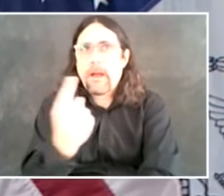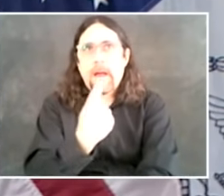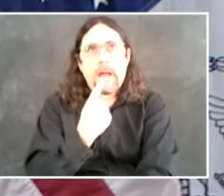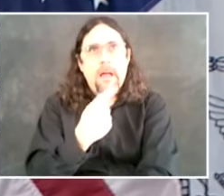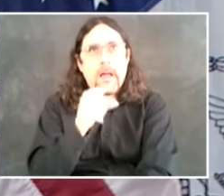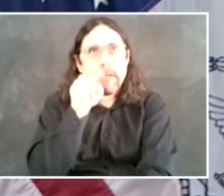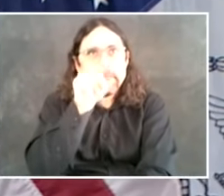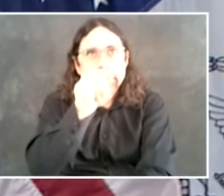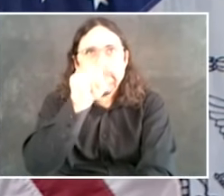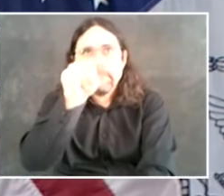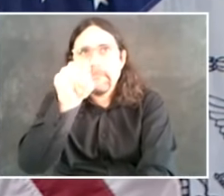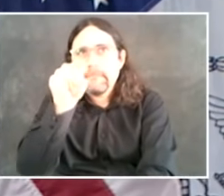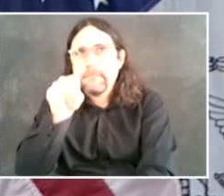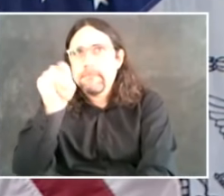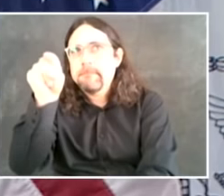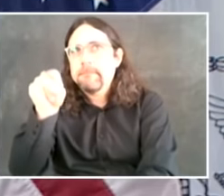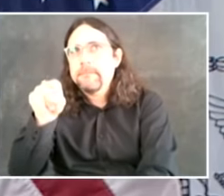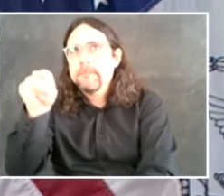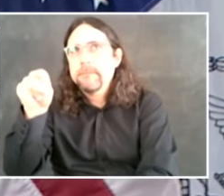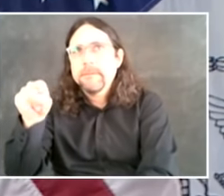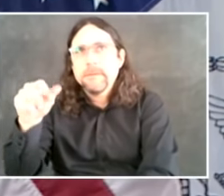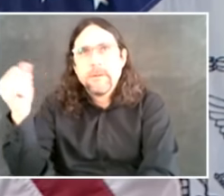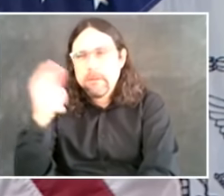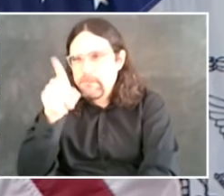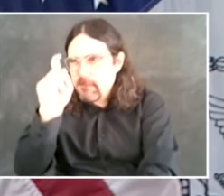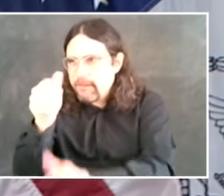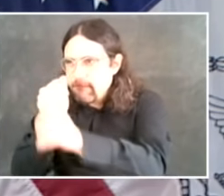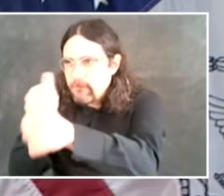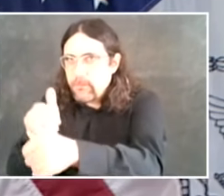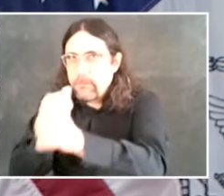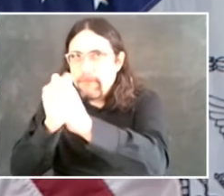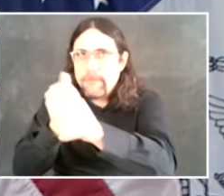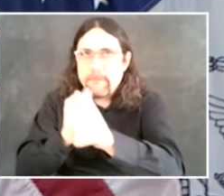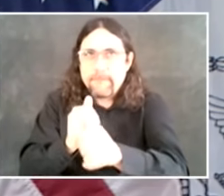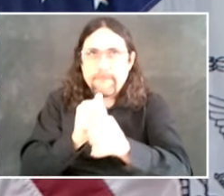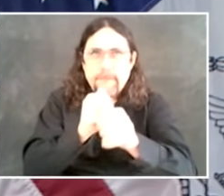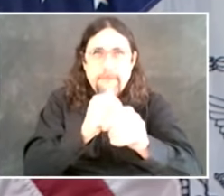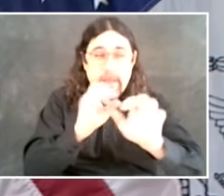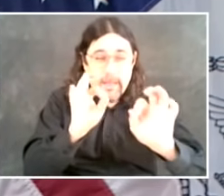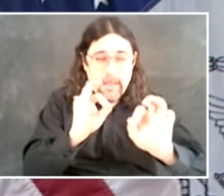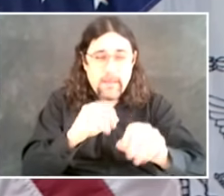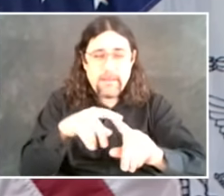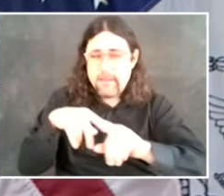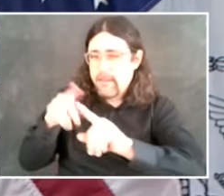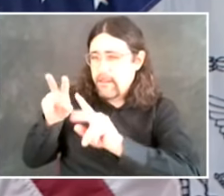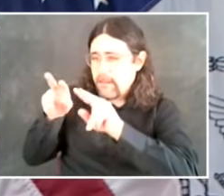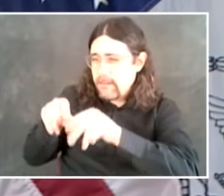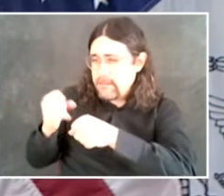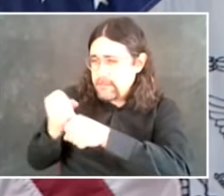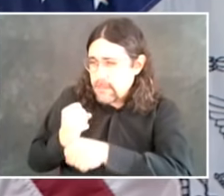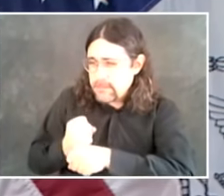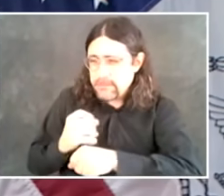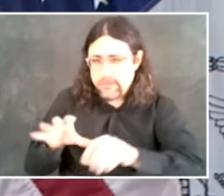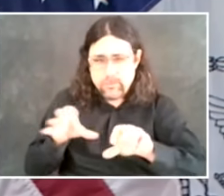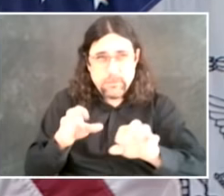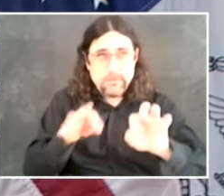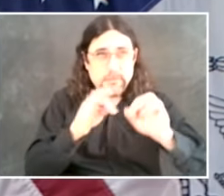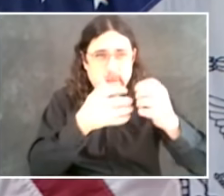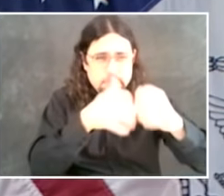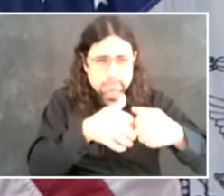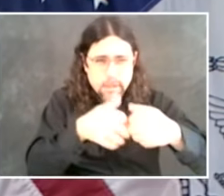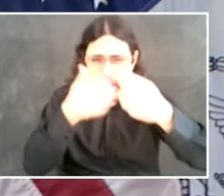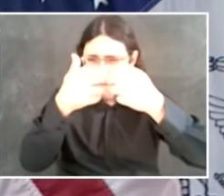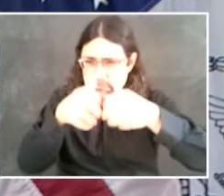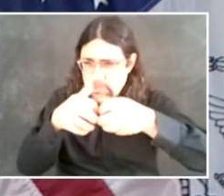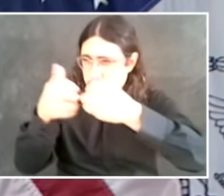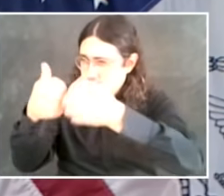effort. And when you think about what would it mean if we